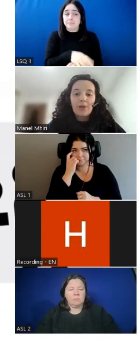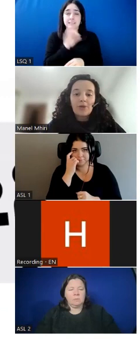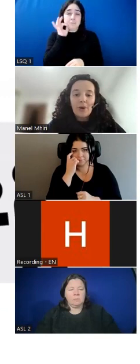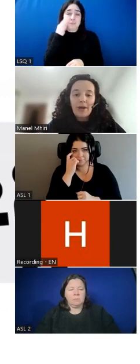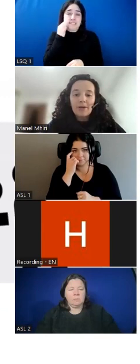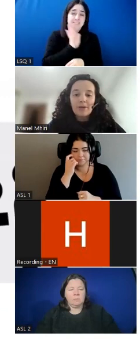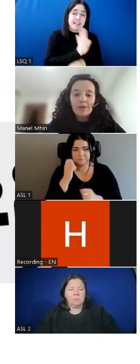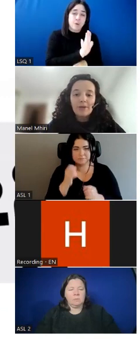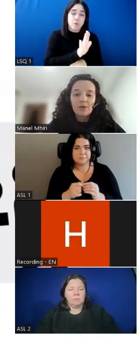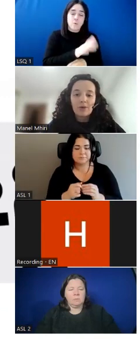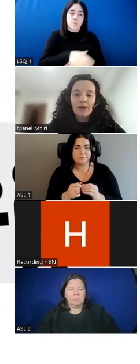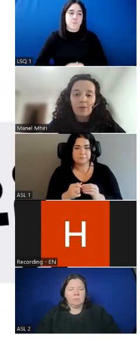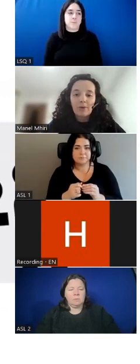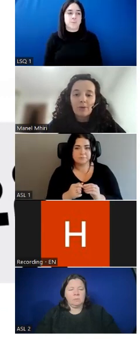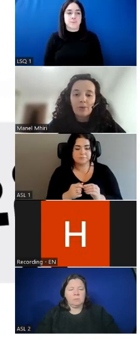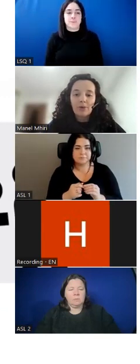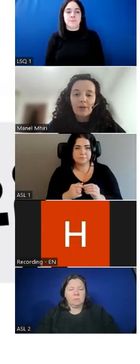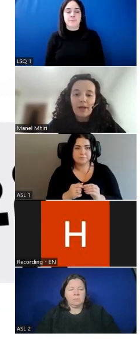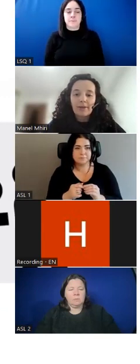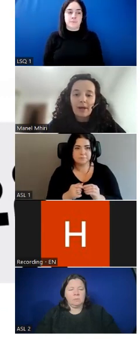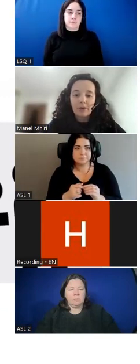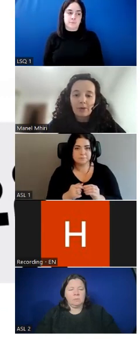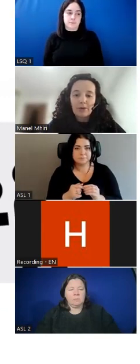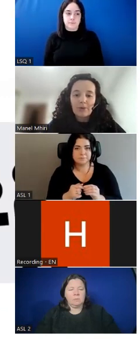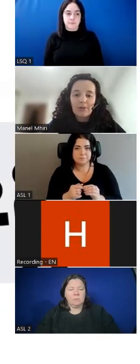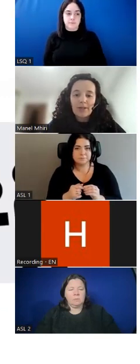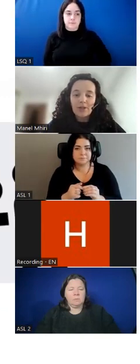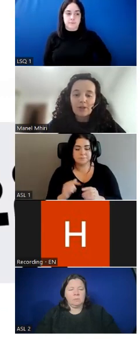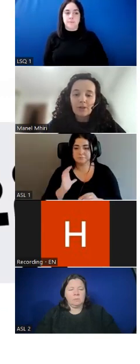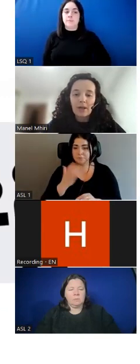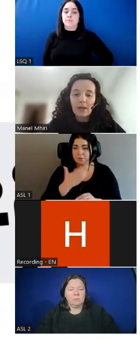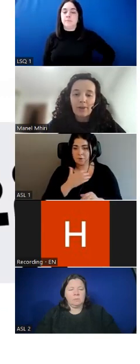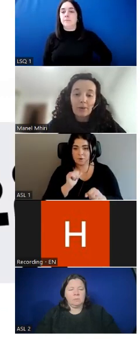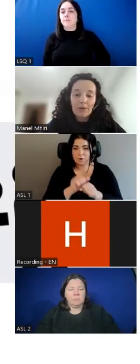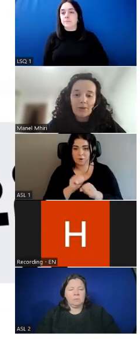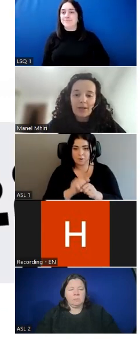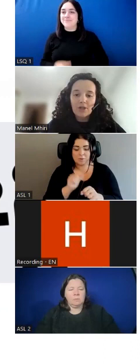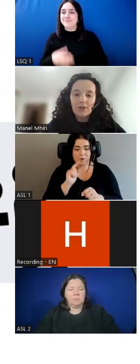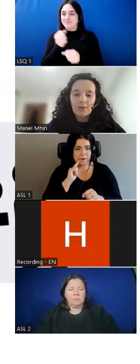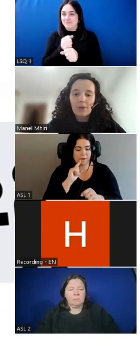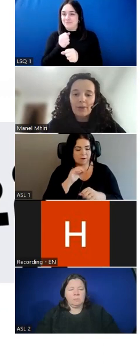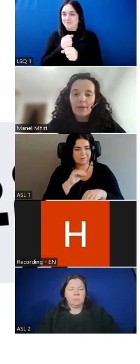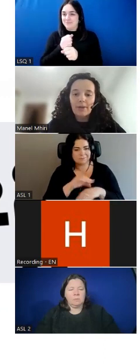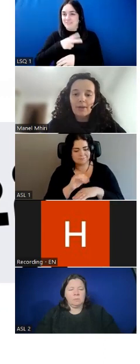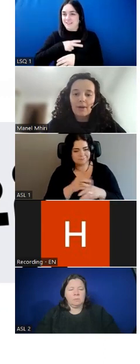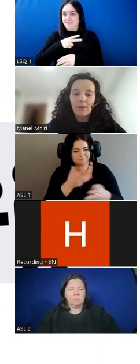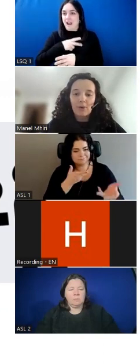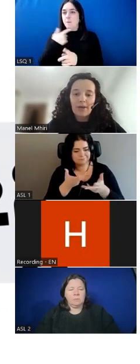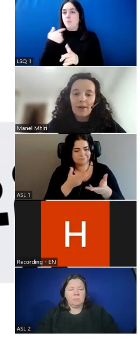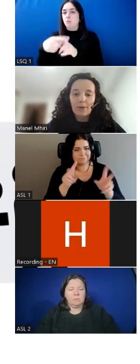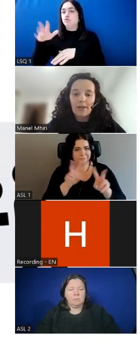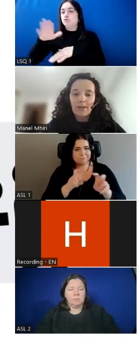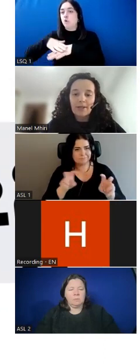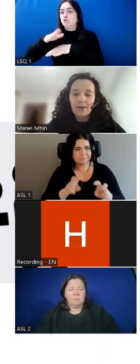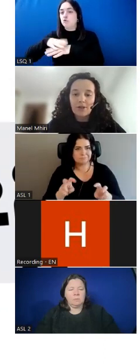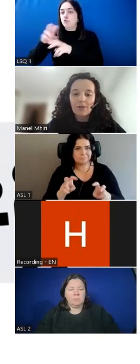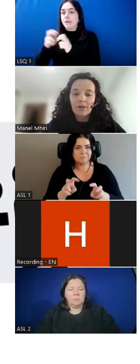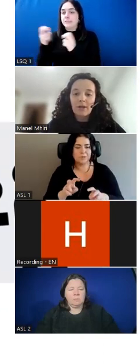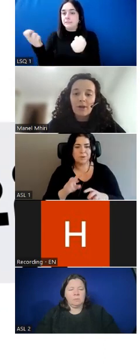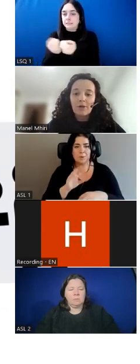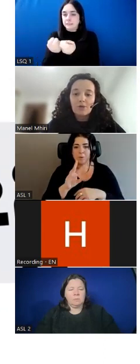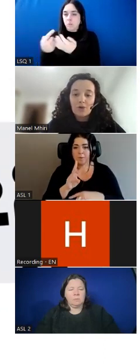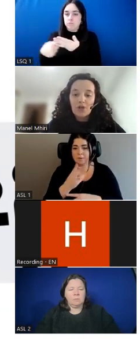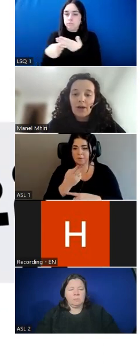So we tried during our work and our consultation, the consultation with the World Health